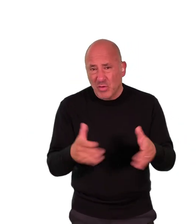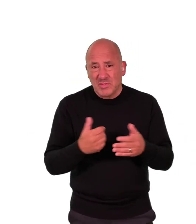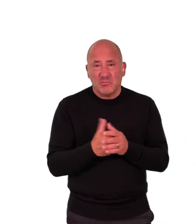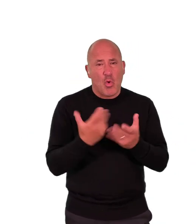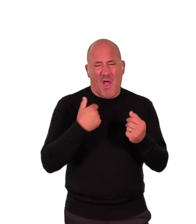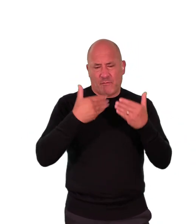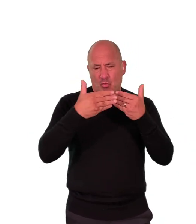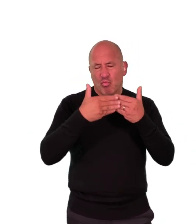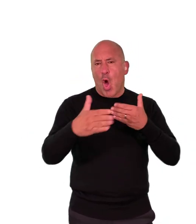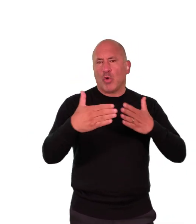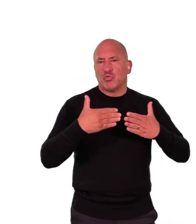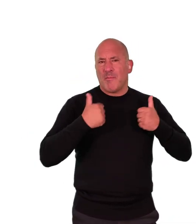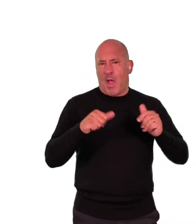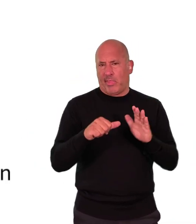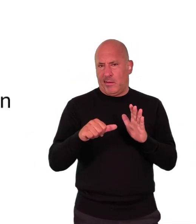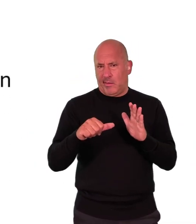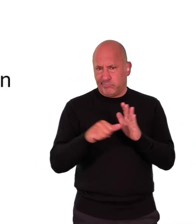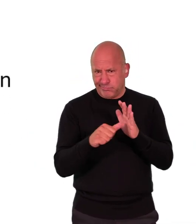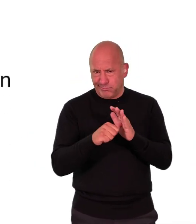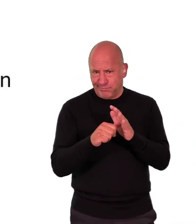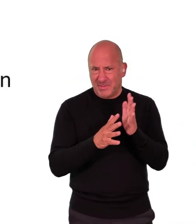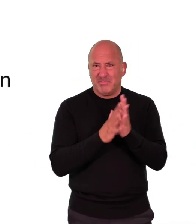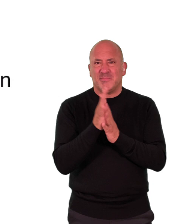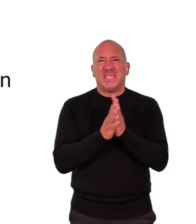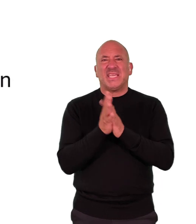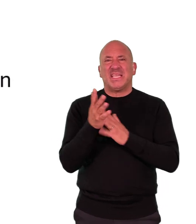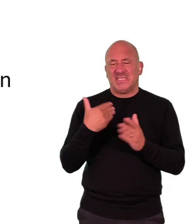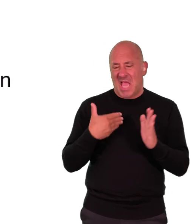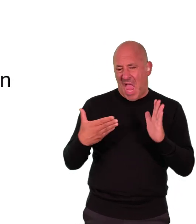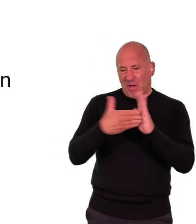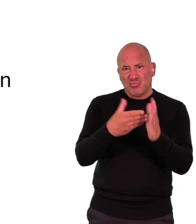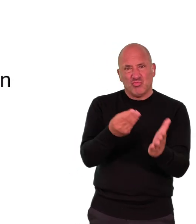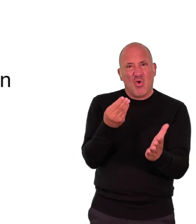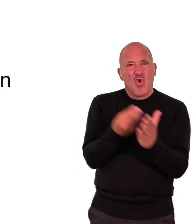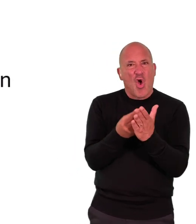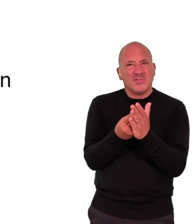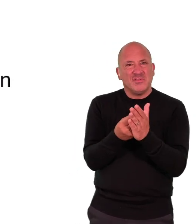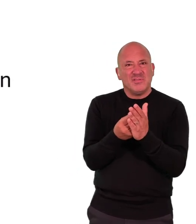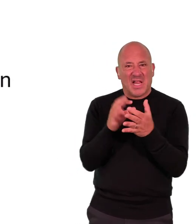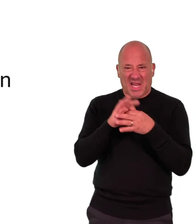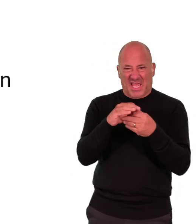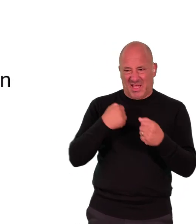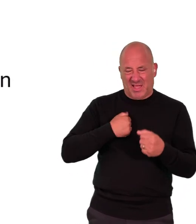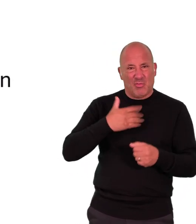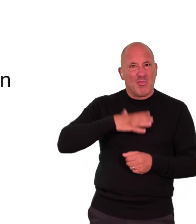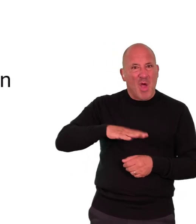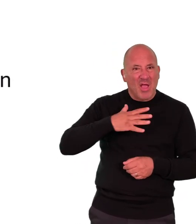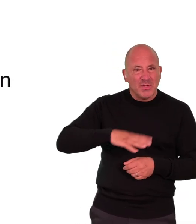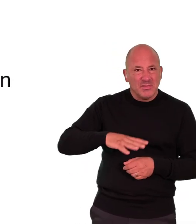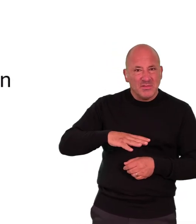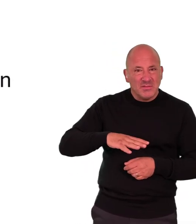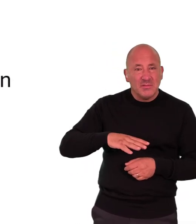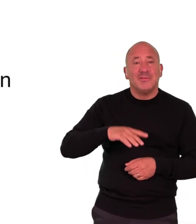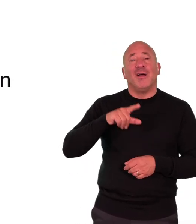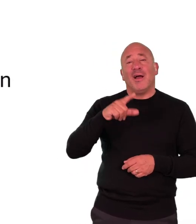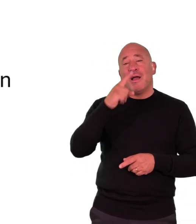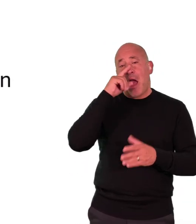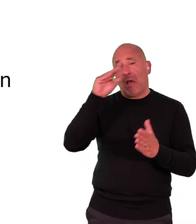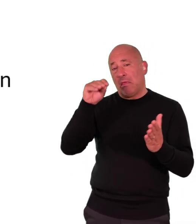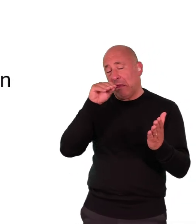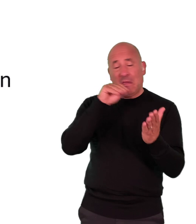taker. We ask you, what are the key activities and when will they happen? What are the key milestones and when do you expect them to